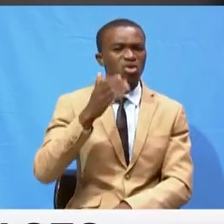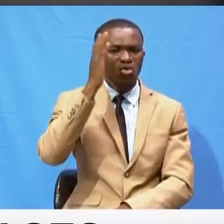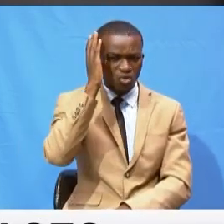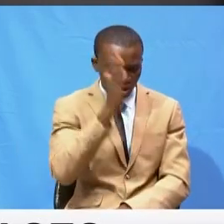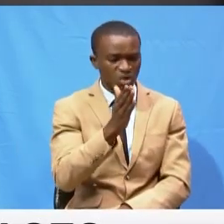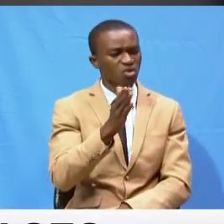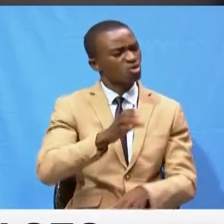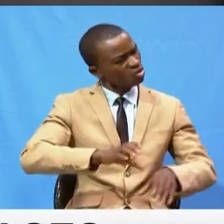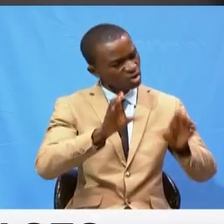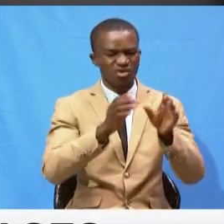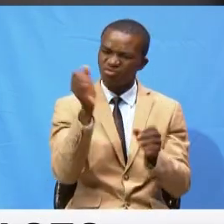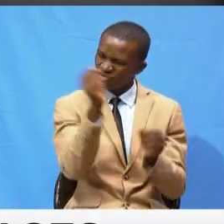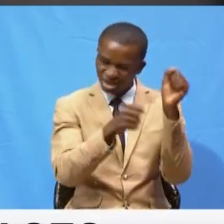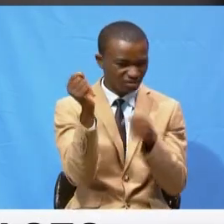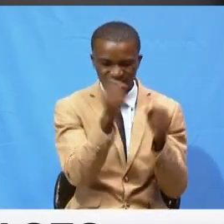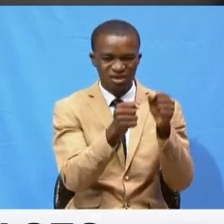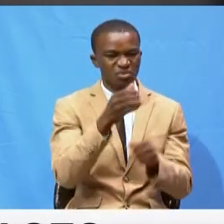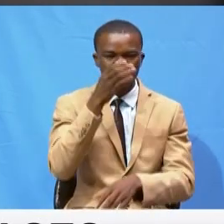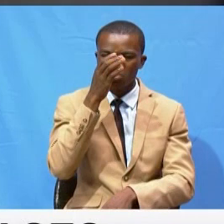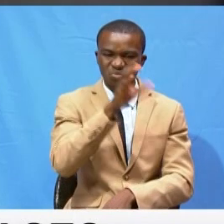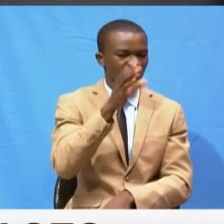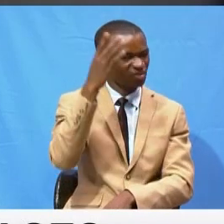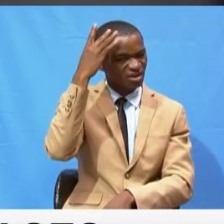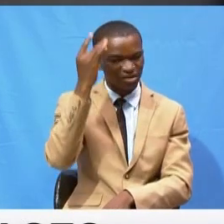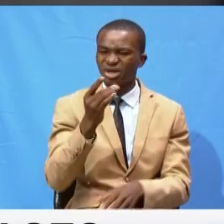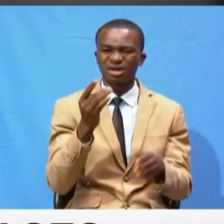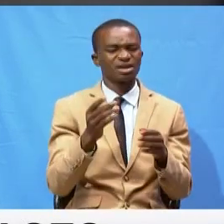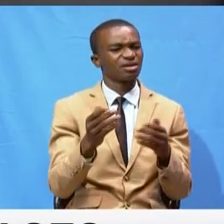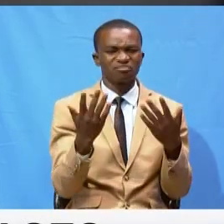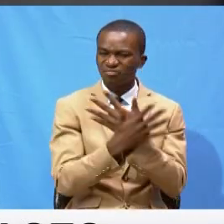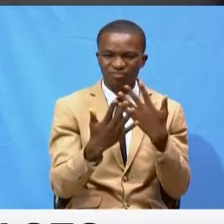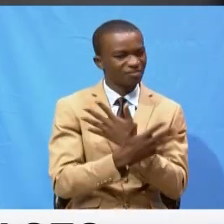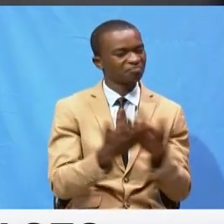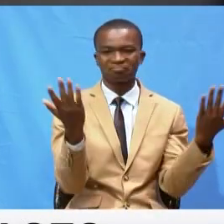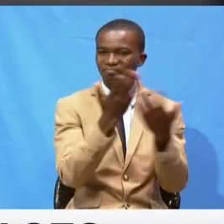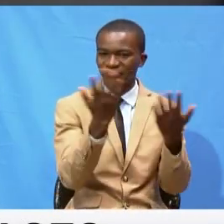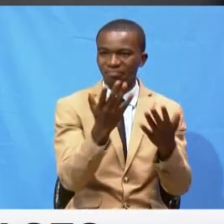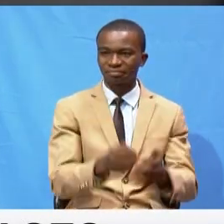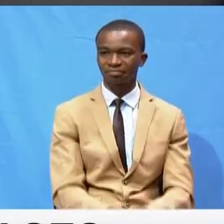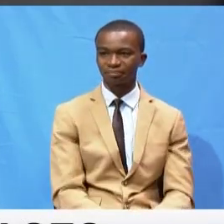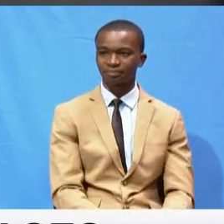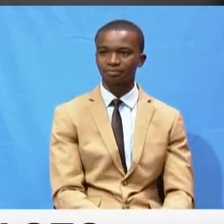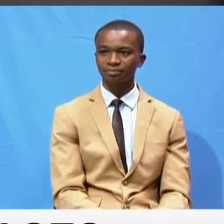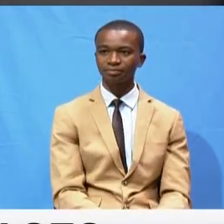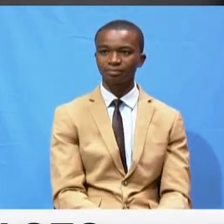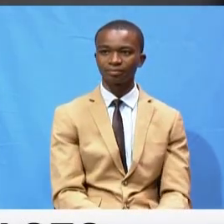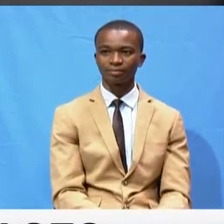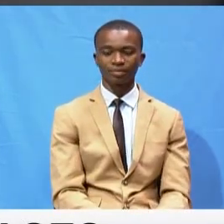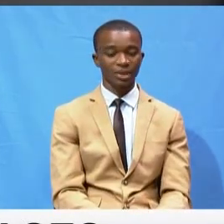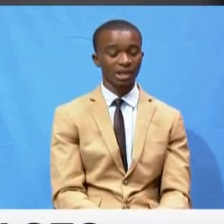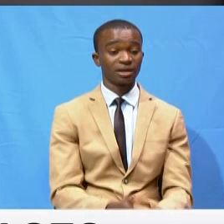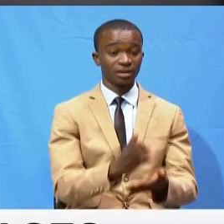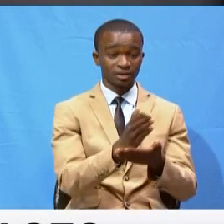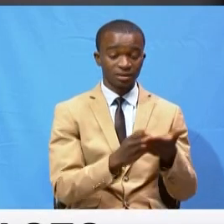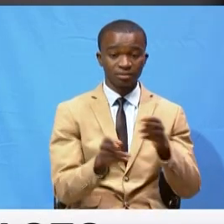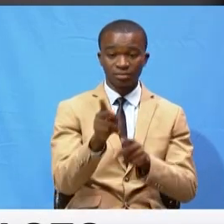crime without fear or favor. You've noticed that we have ruthlessly gone for forfeiture of proceeds of